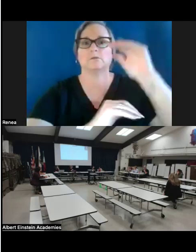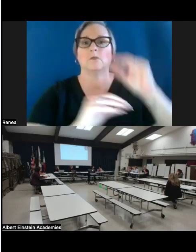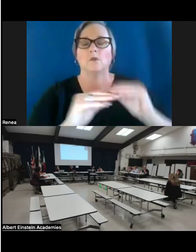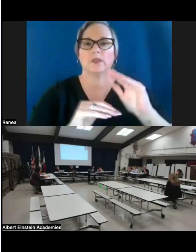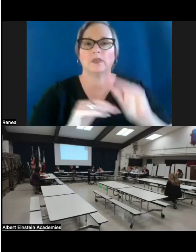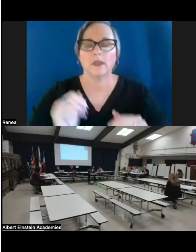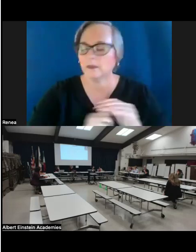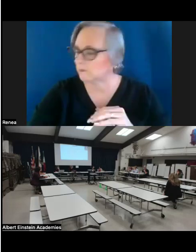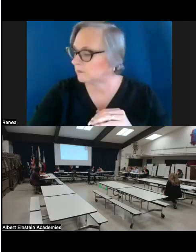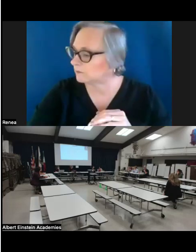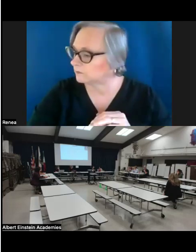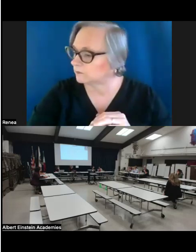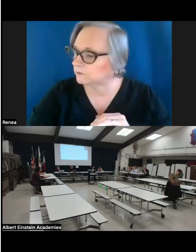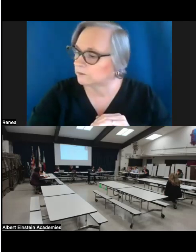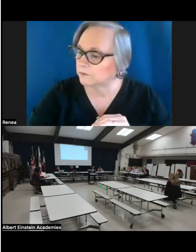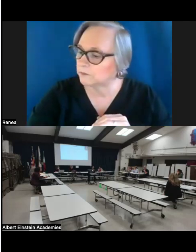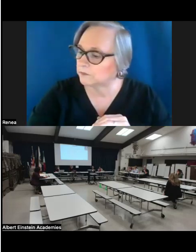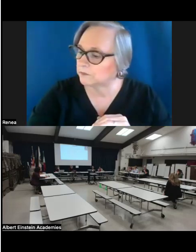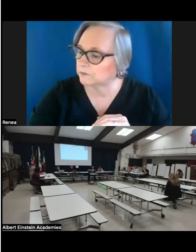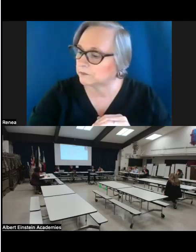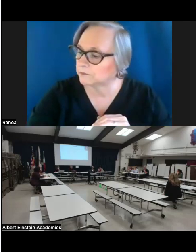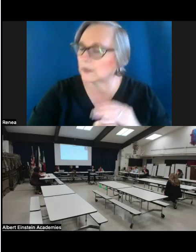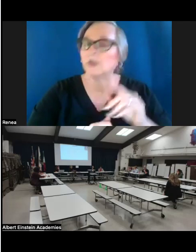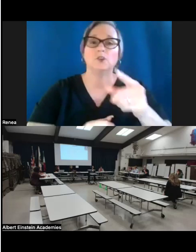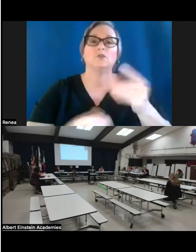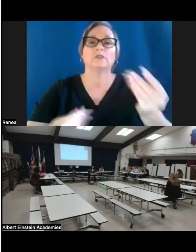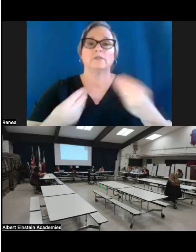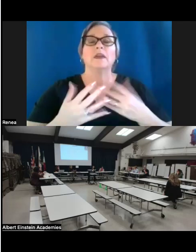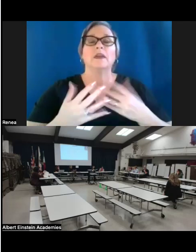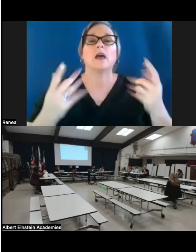and see if there's anything else to consider to add here. Thank you for that.